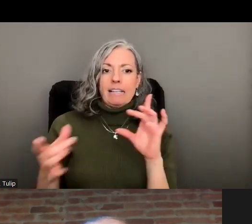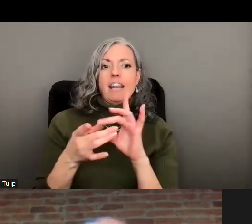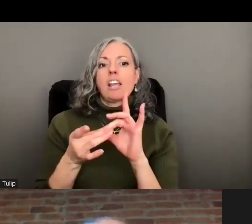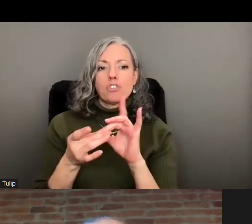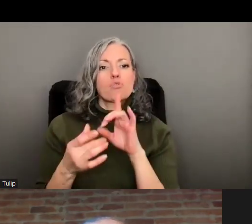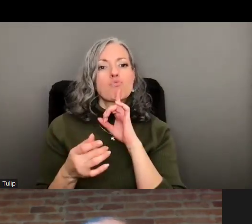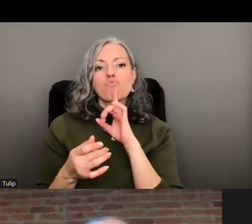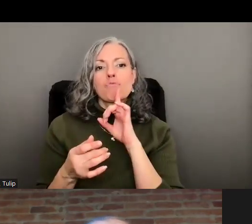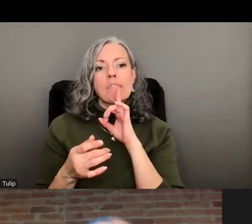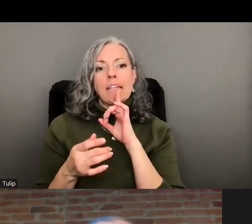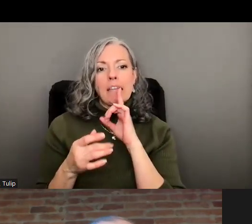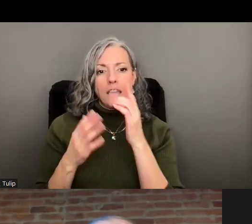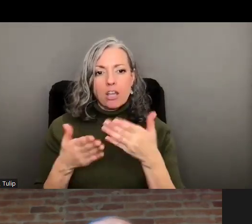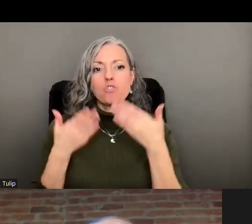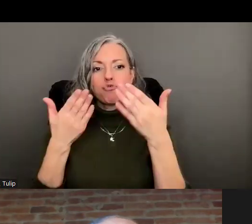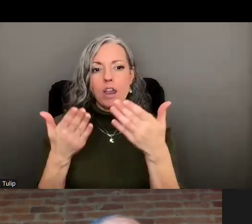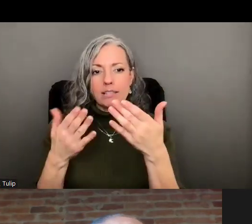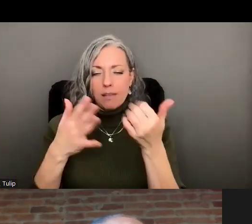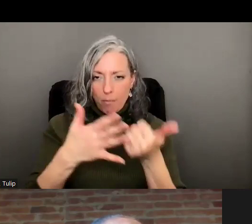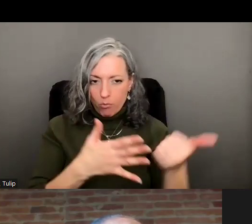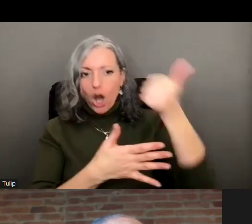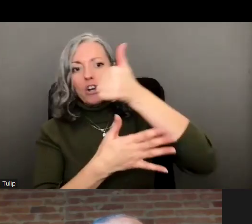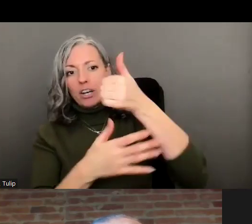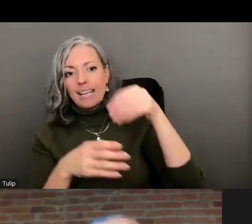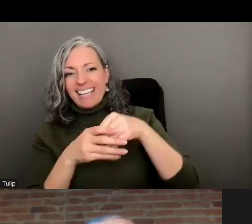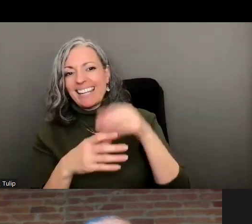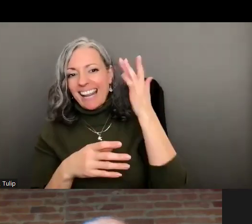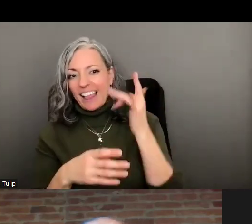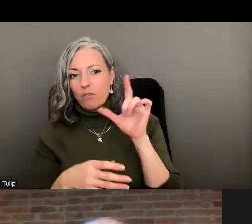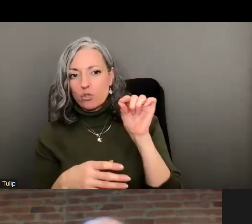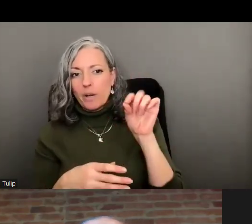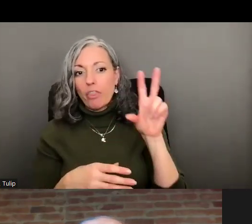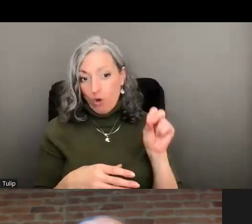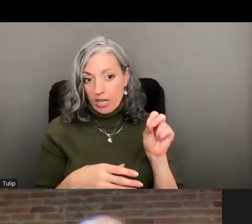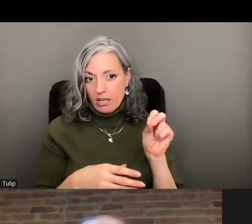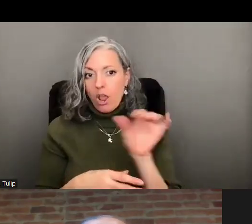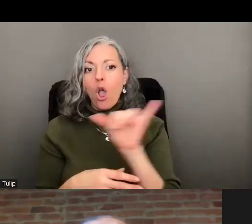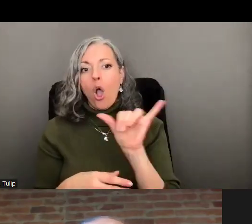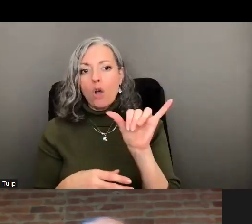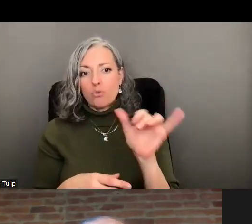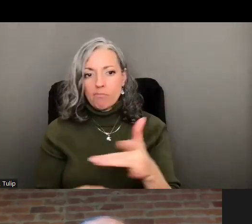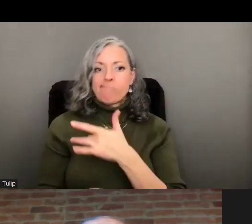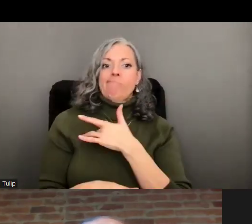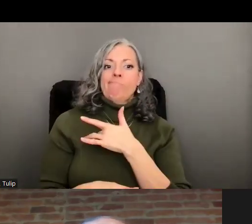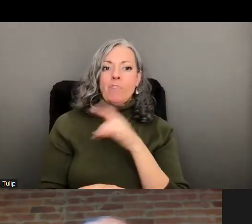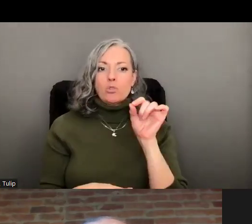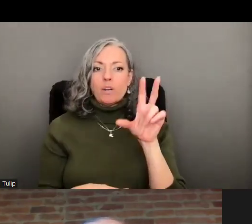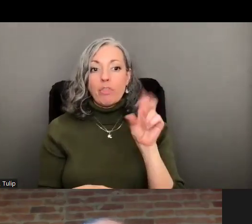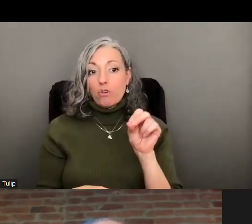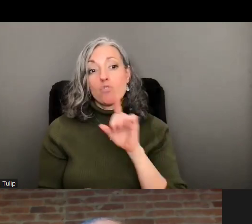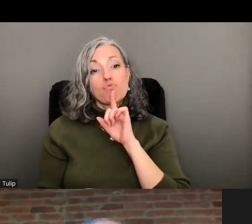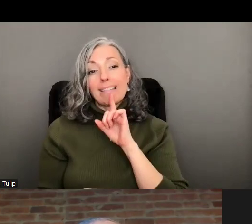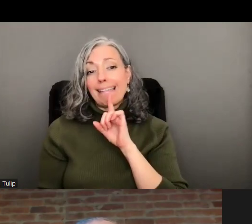prominently addressed and prioritized in California 2030. We are also heartened that 2030 really takes